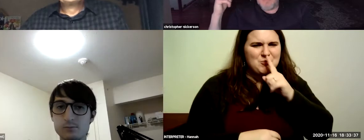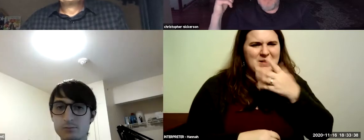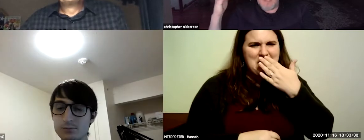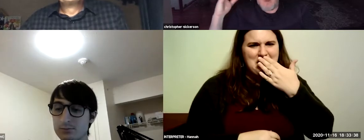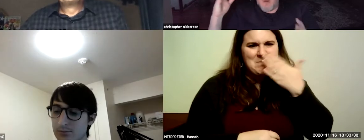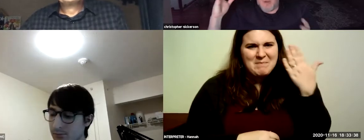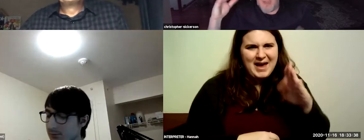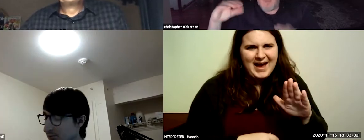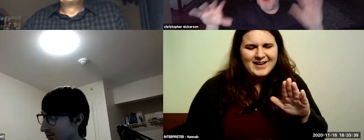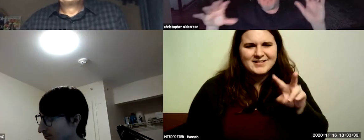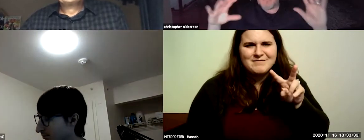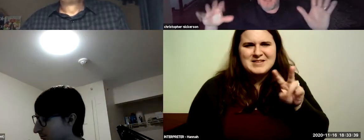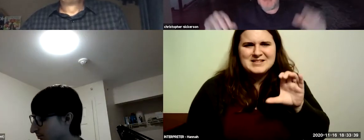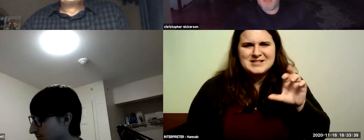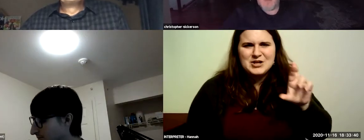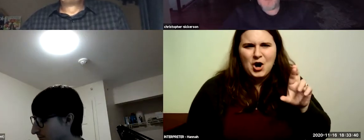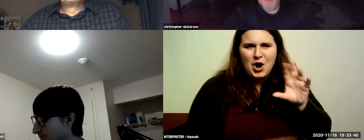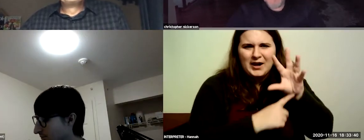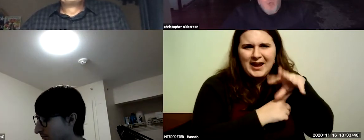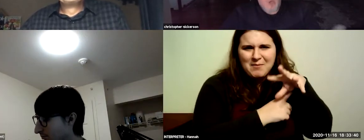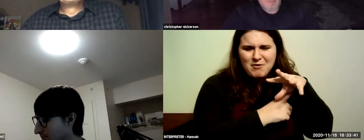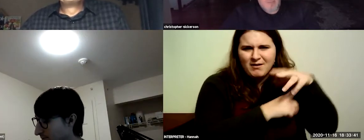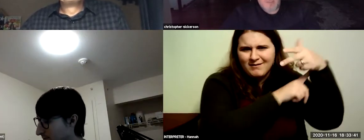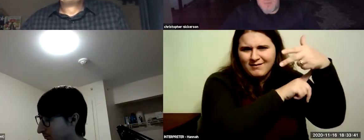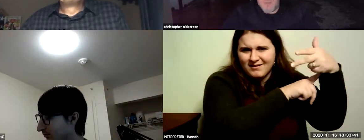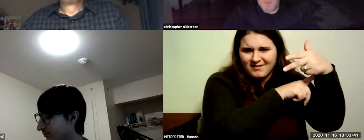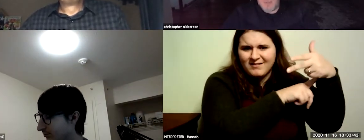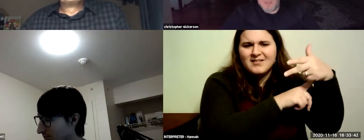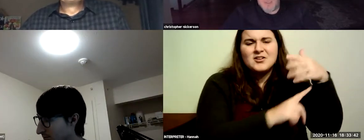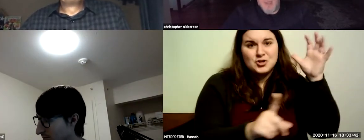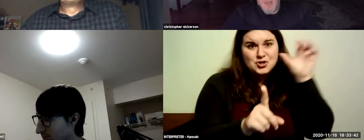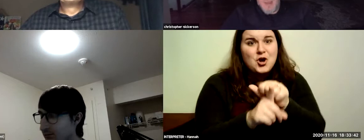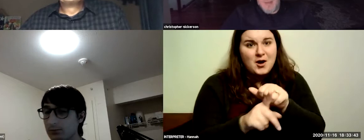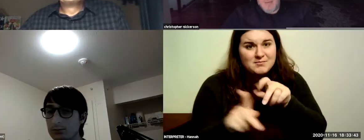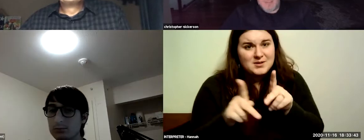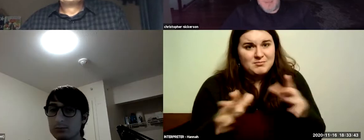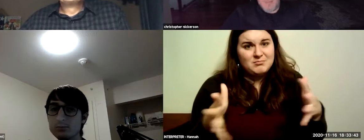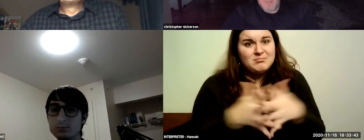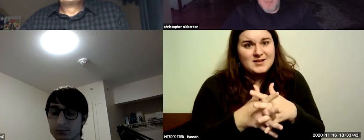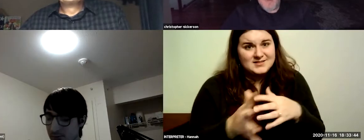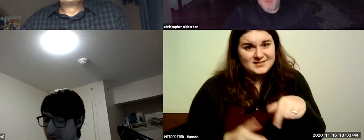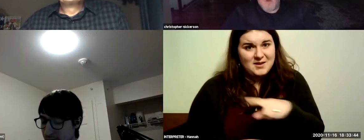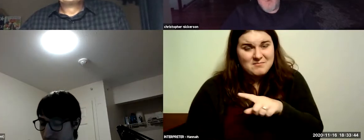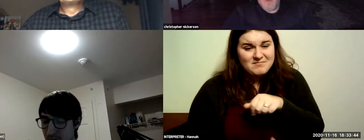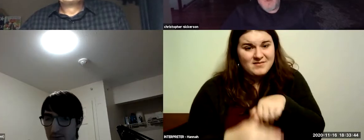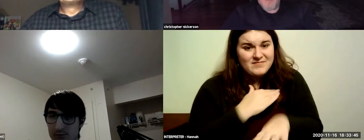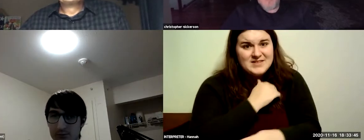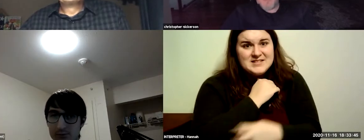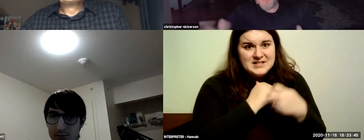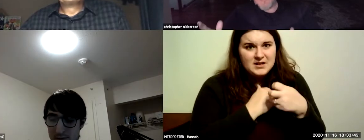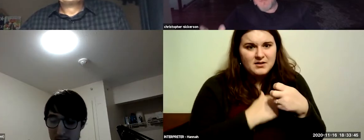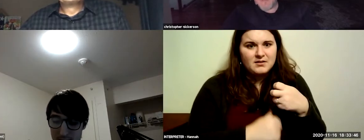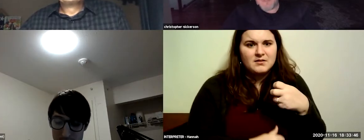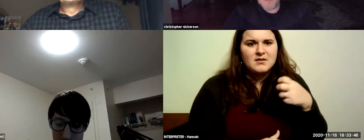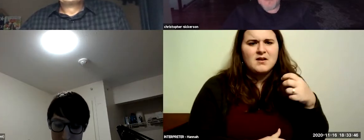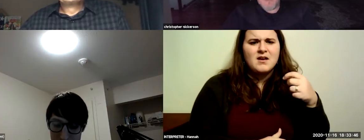school VCR camera kind of setup, and caught some of these people doing it. And then they're like, oh, well, you know, maybe you